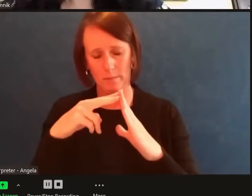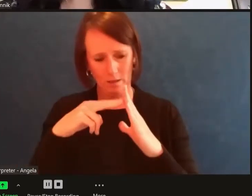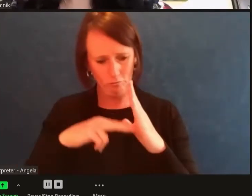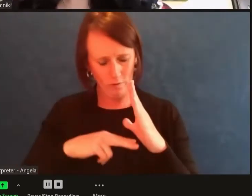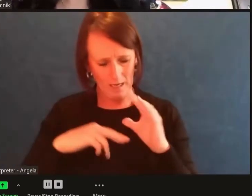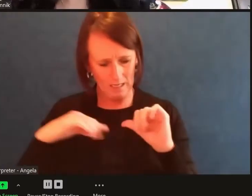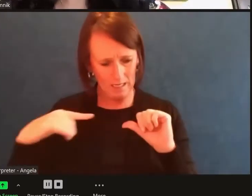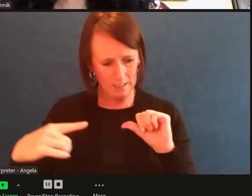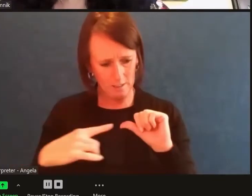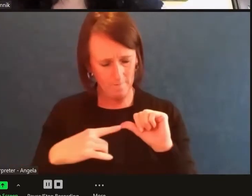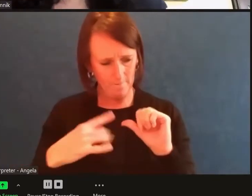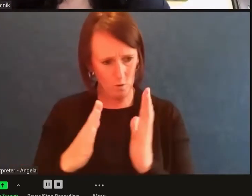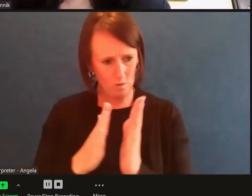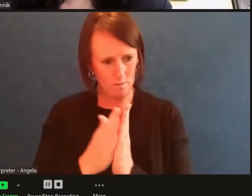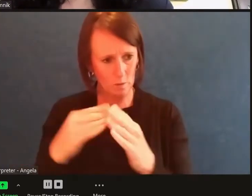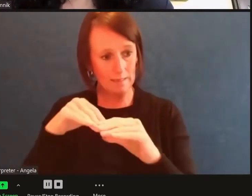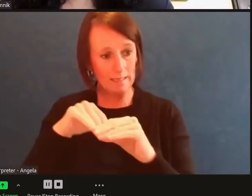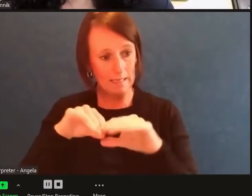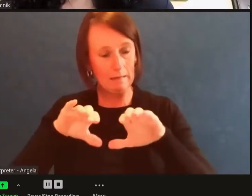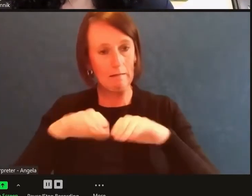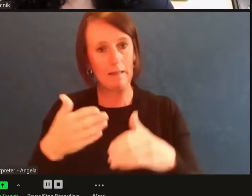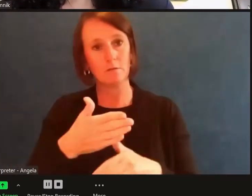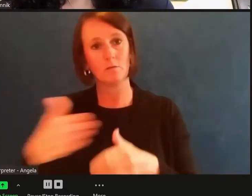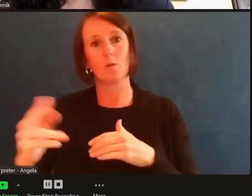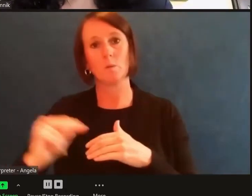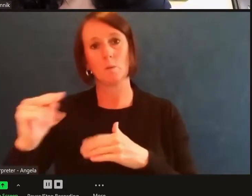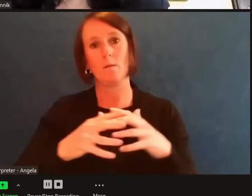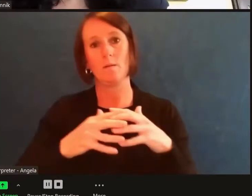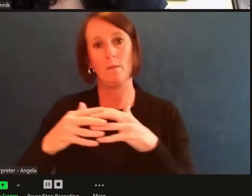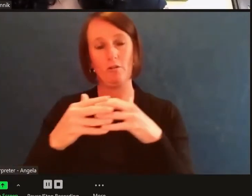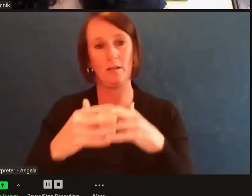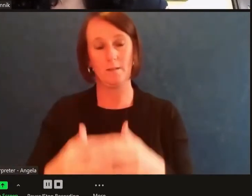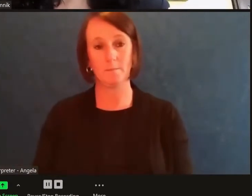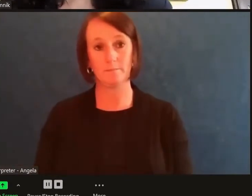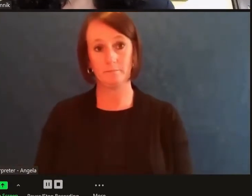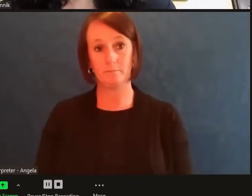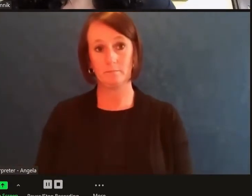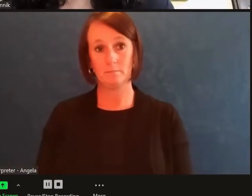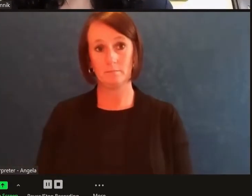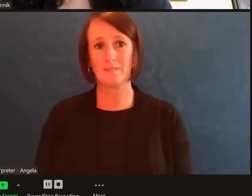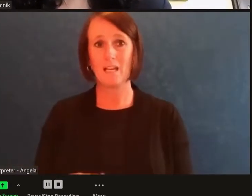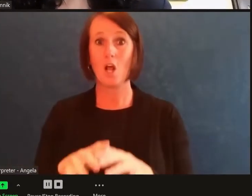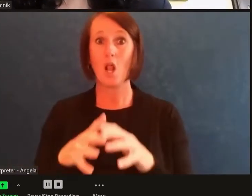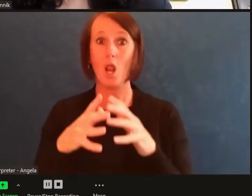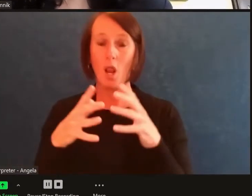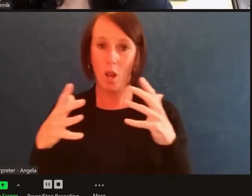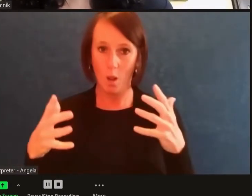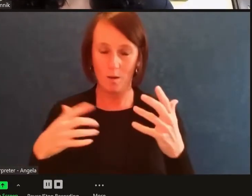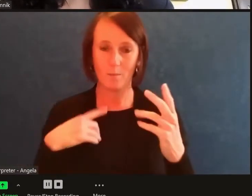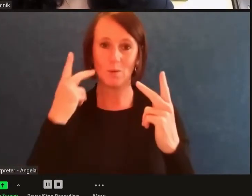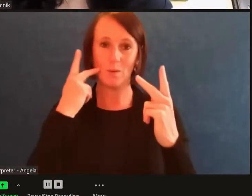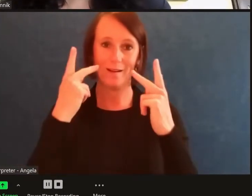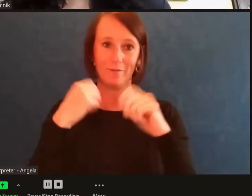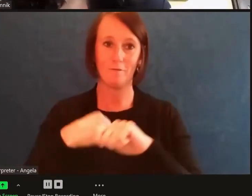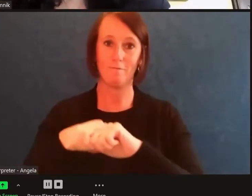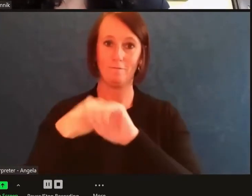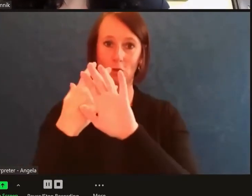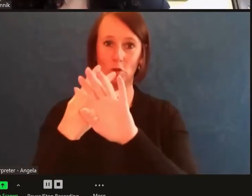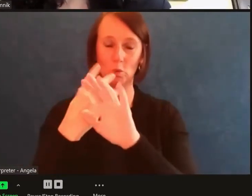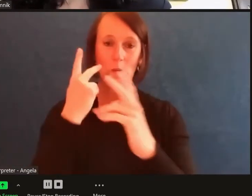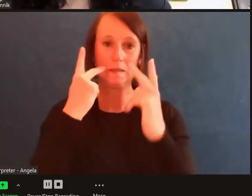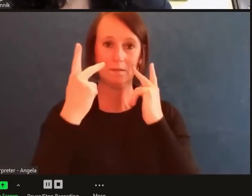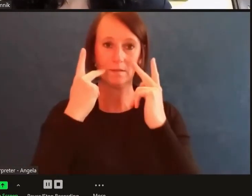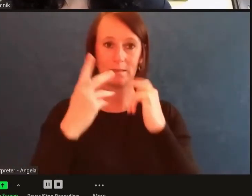book in classes across North America right now. And then a lot of them have asked me to do virtual visits based on that. So I'm doing a bunch of virtual